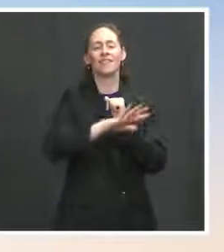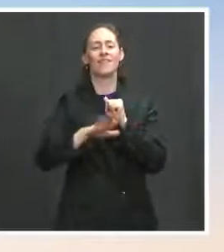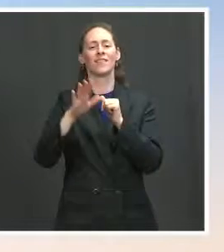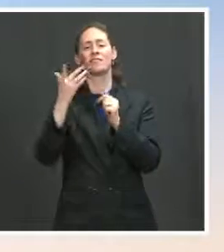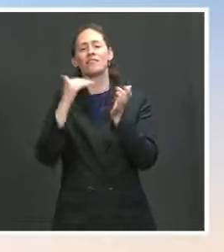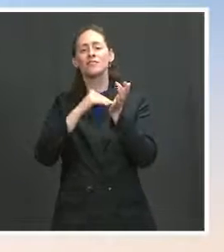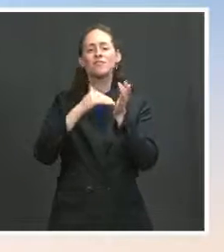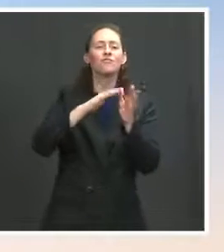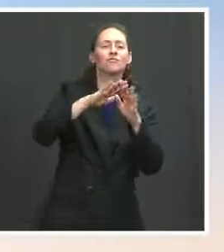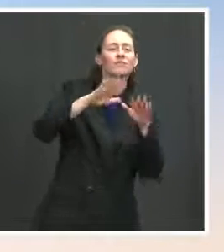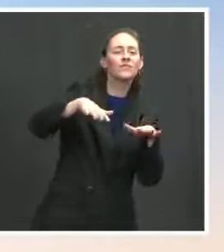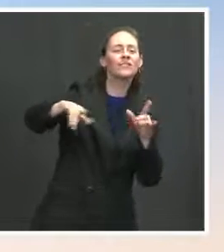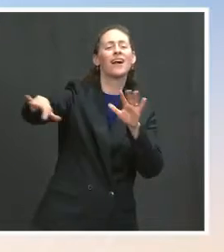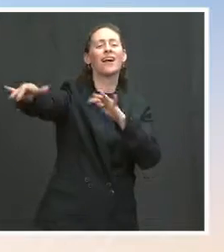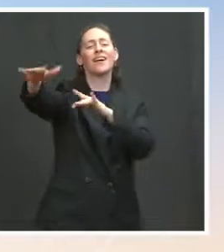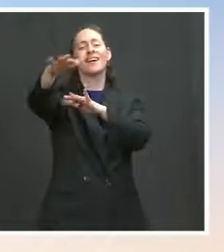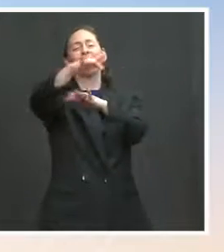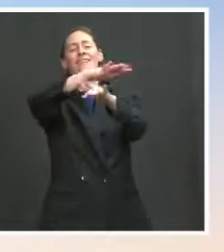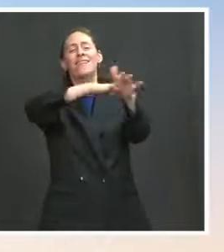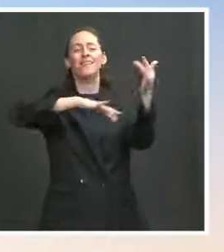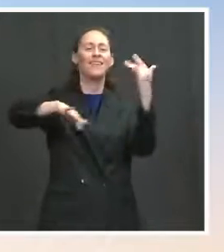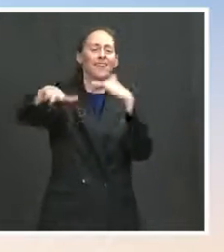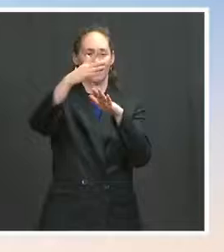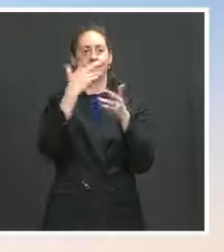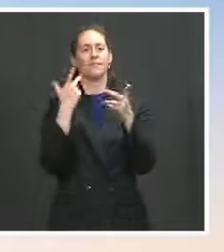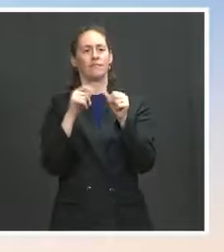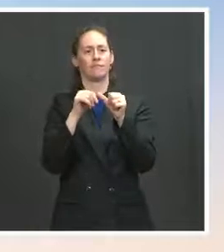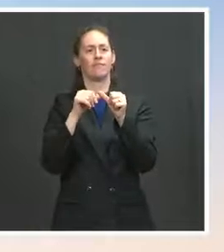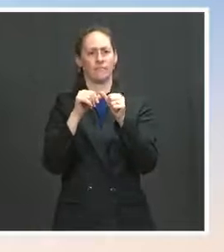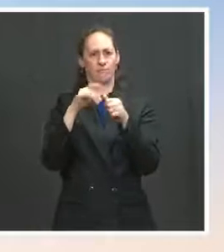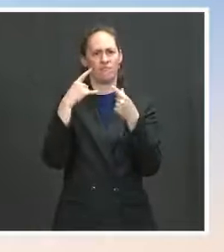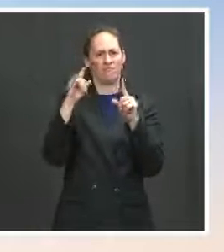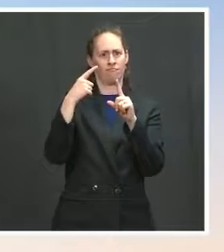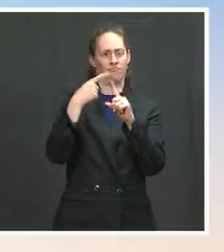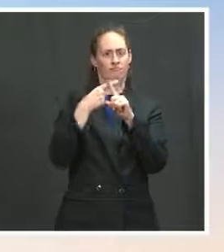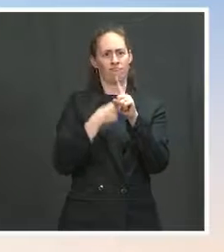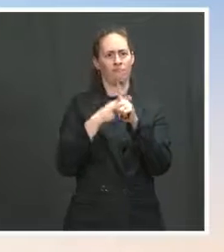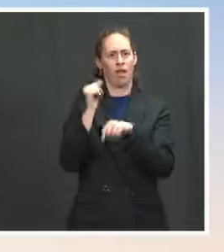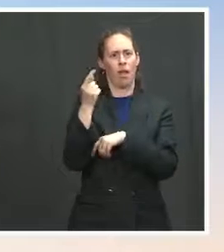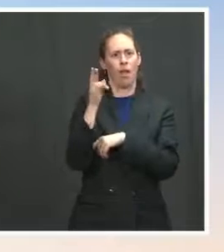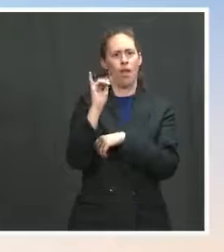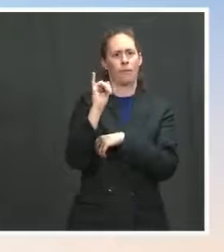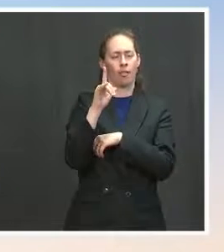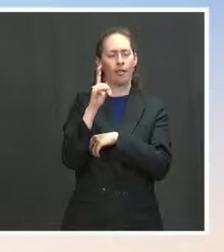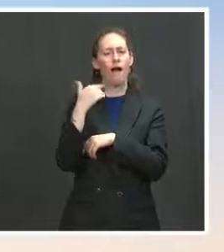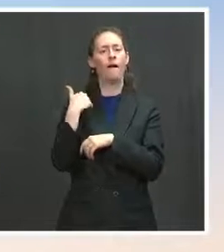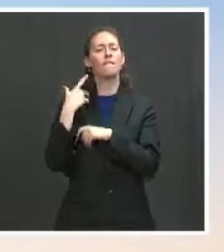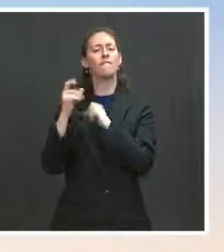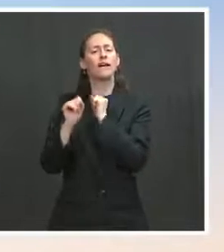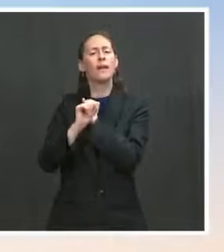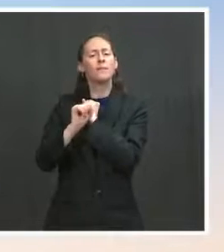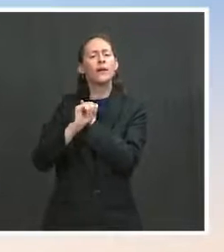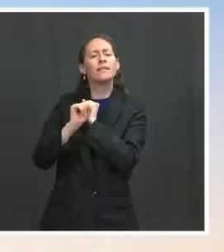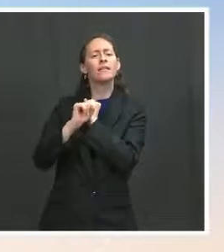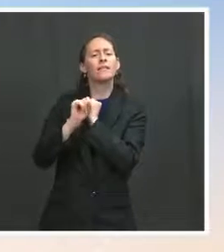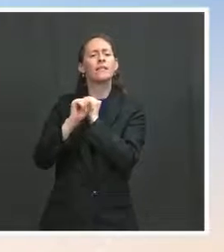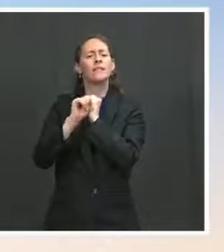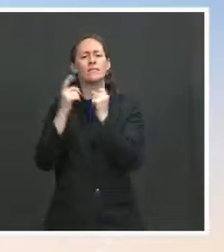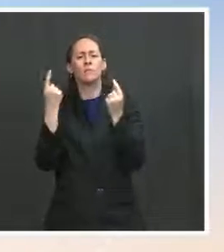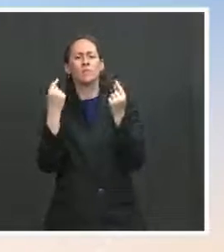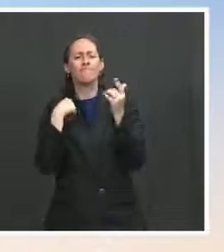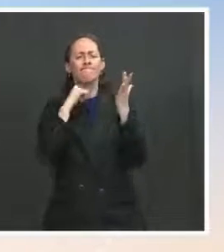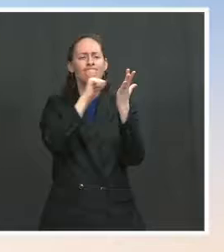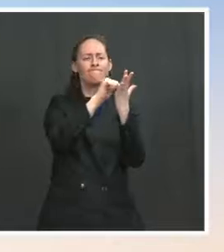at a 1 month. It reminds me a little bit of political campaigns where you are knocking on doors, you're making phone calls,